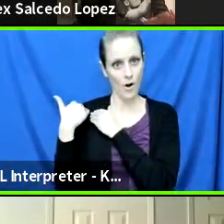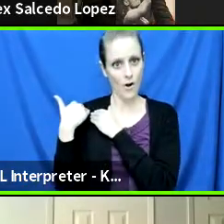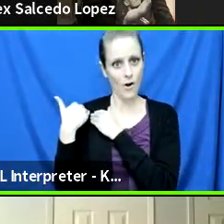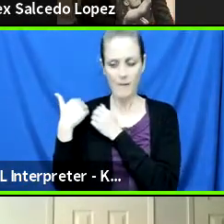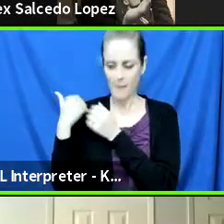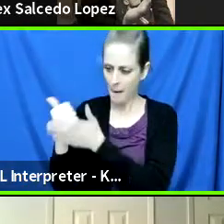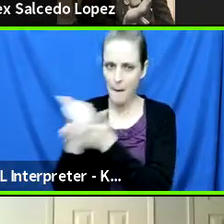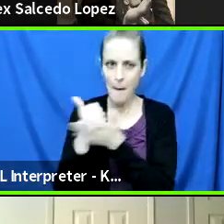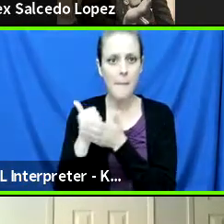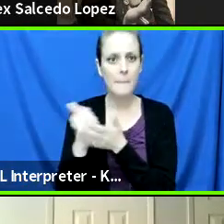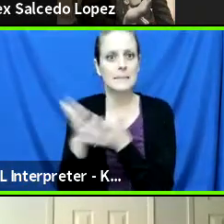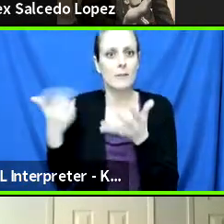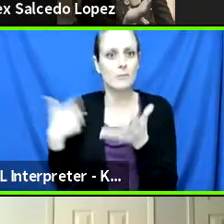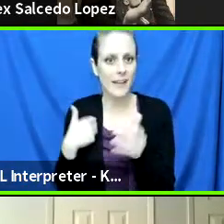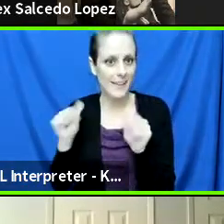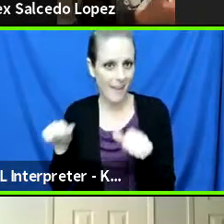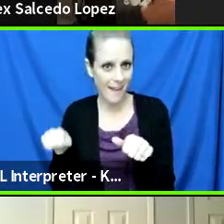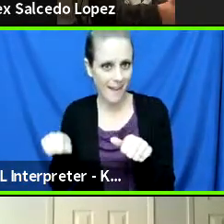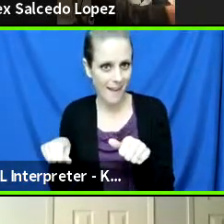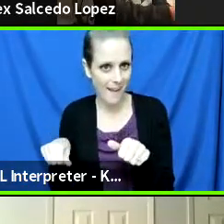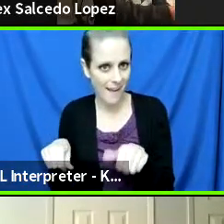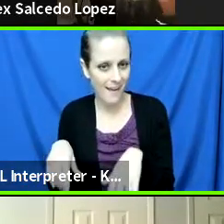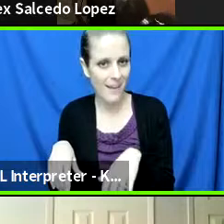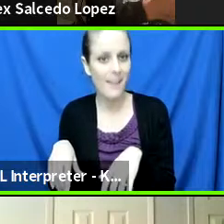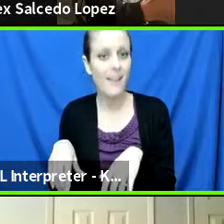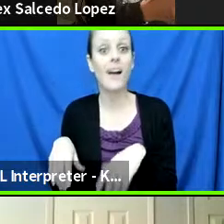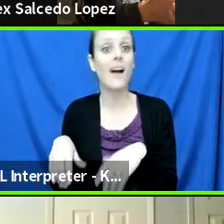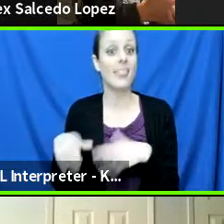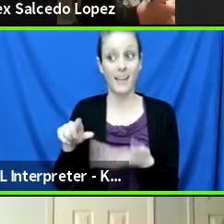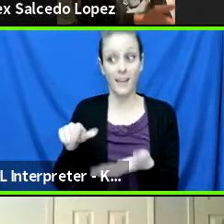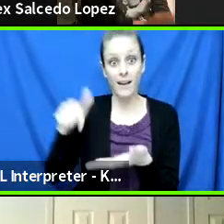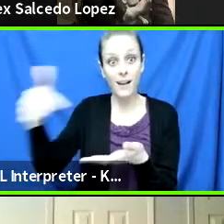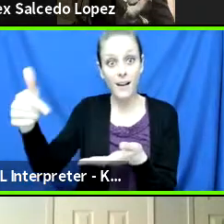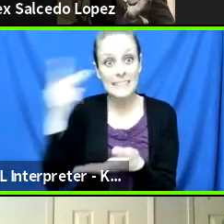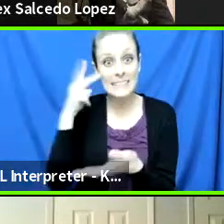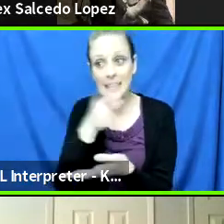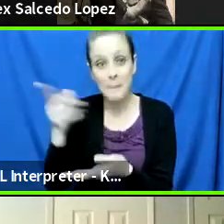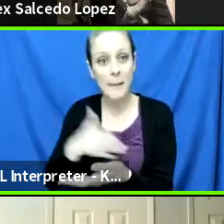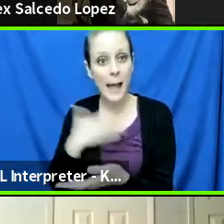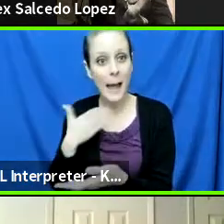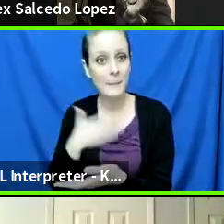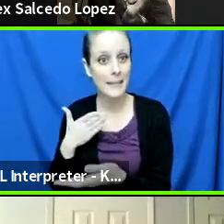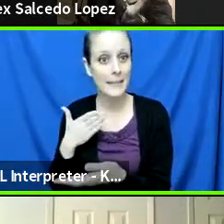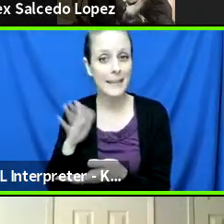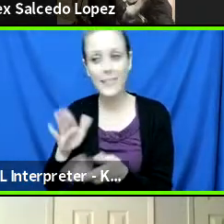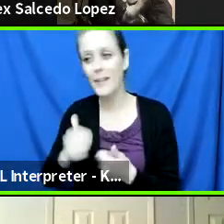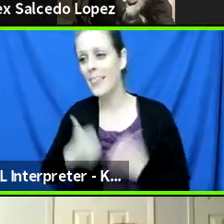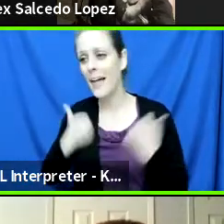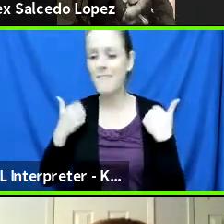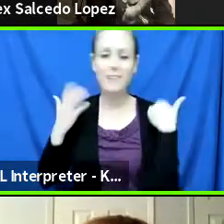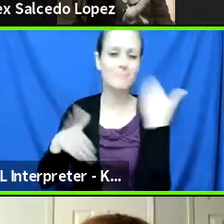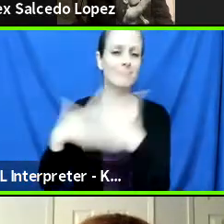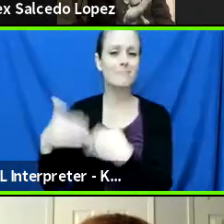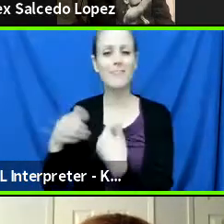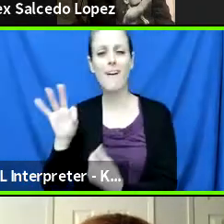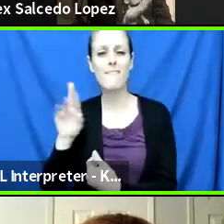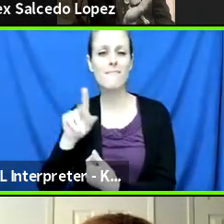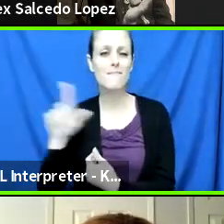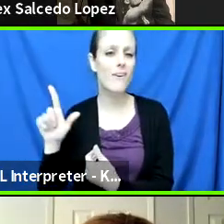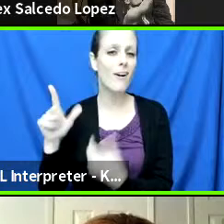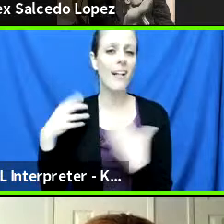out as much as I can so I can see other people happy and living their life the fullest and healthy.